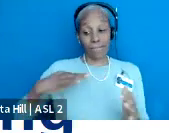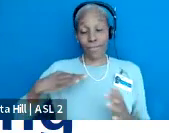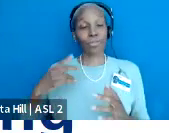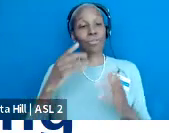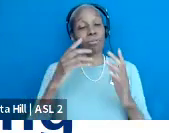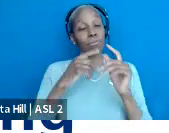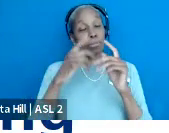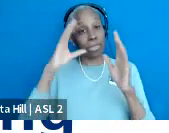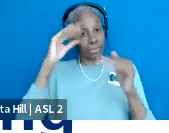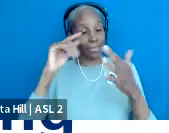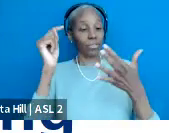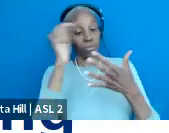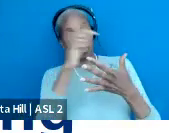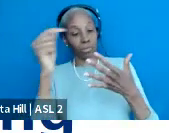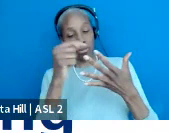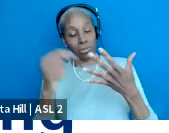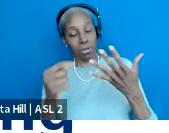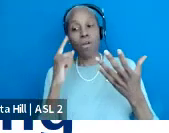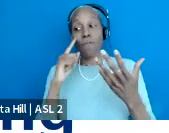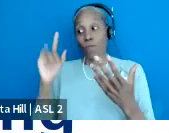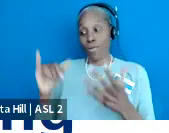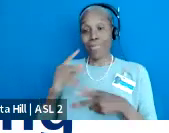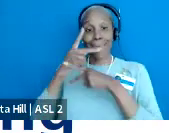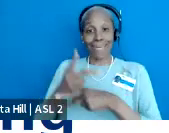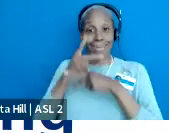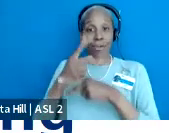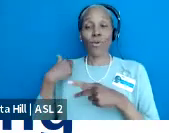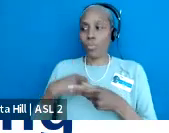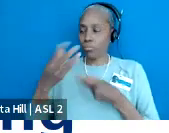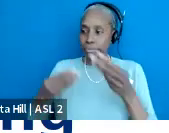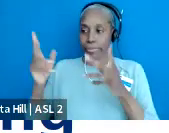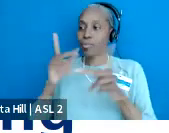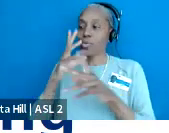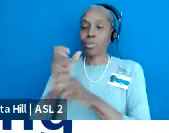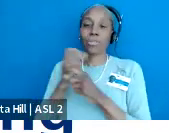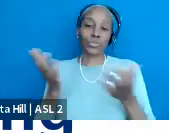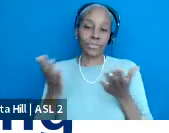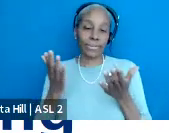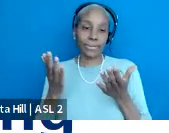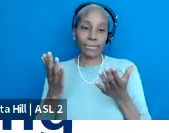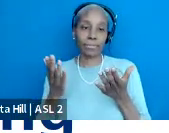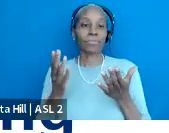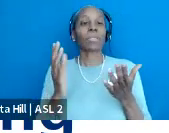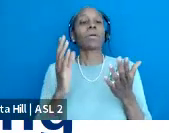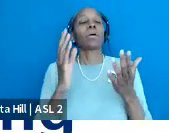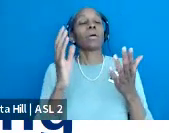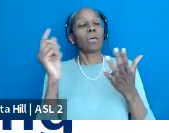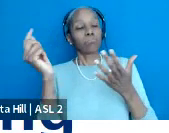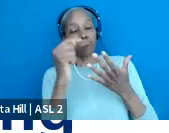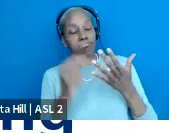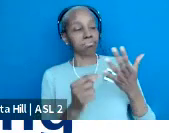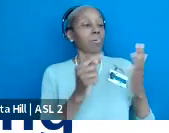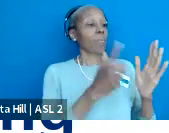volunteers with respect to the expectations for care that is offered, that are offered to individuals who are receiving services. It outlines obligations